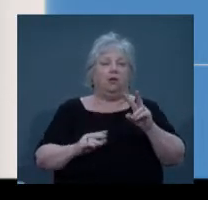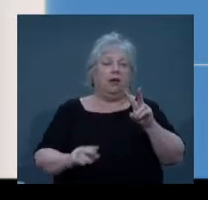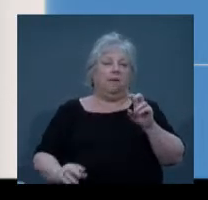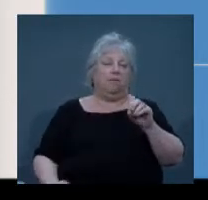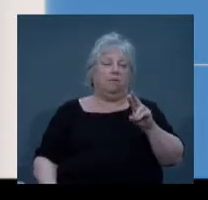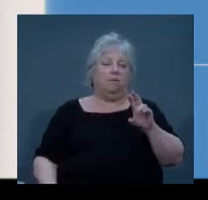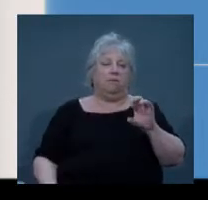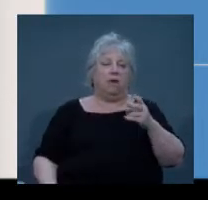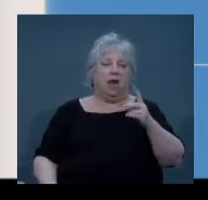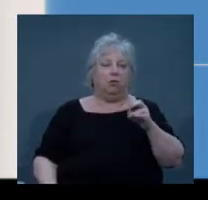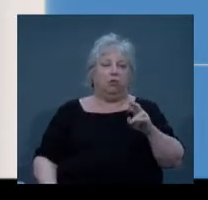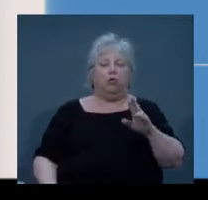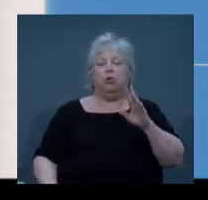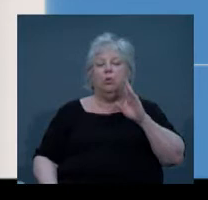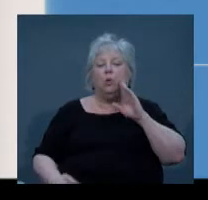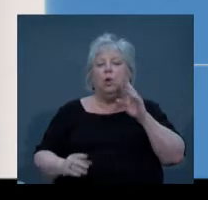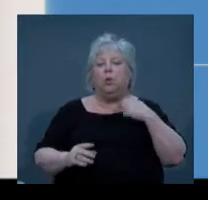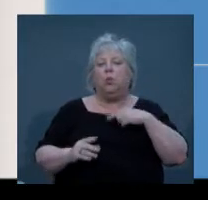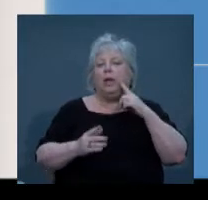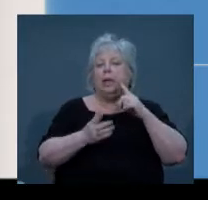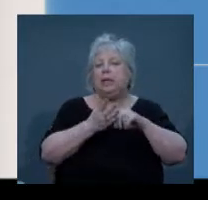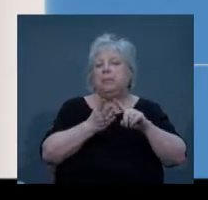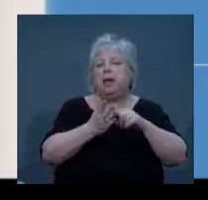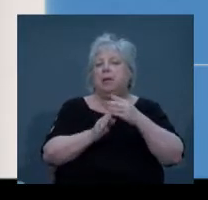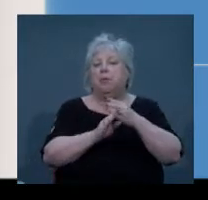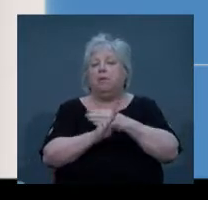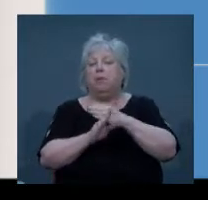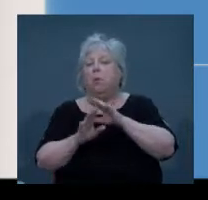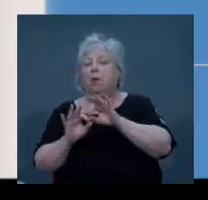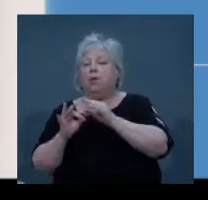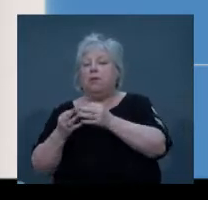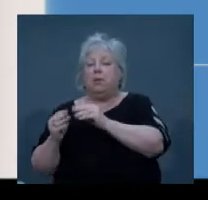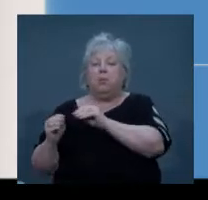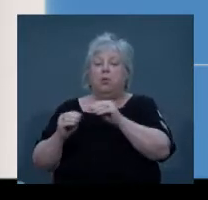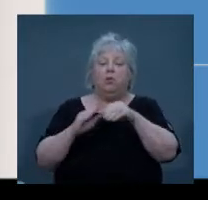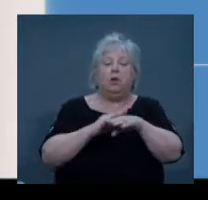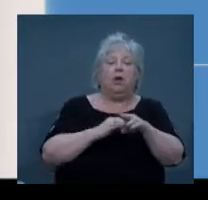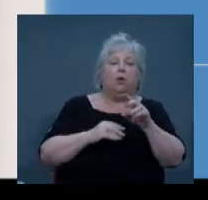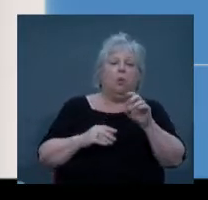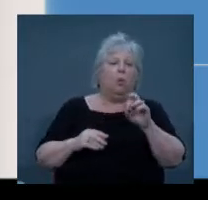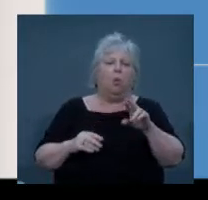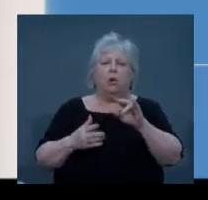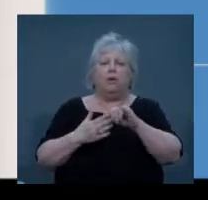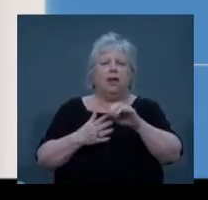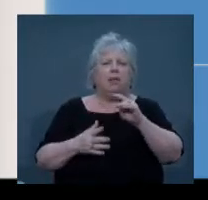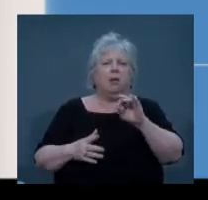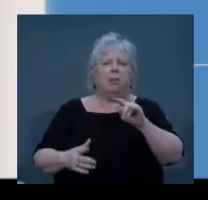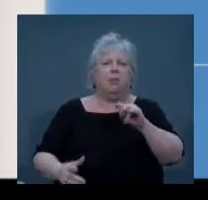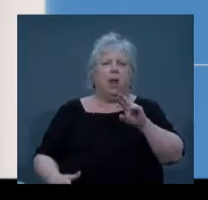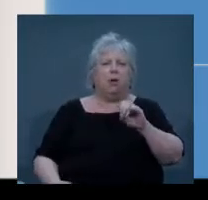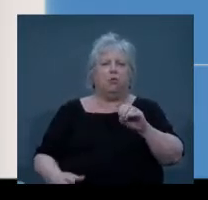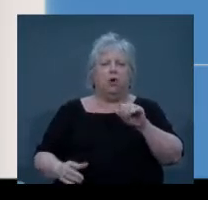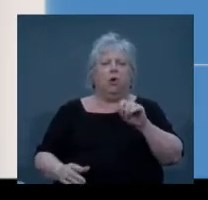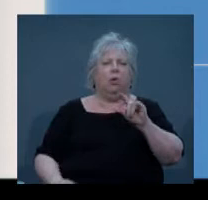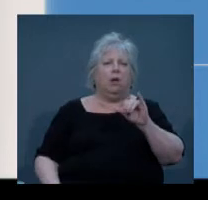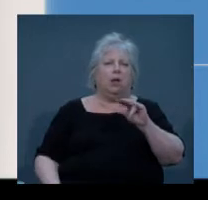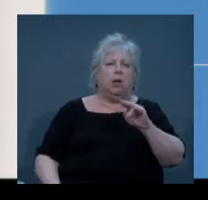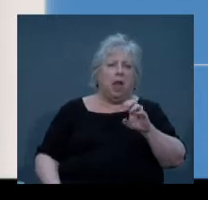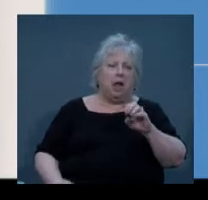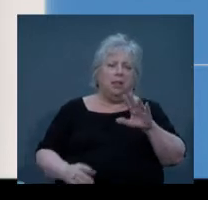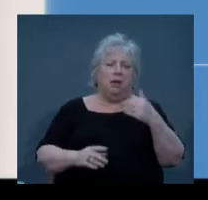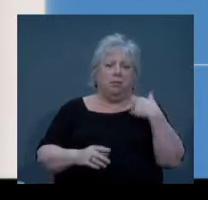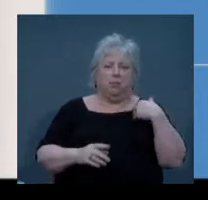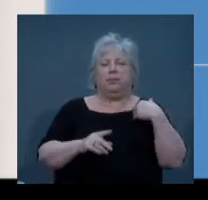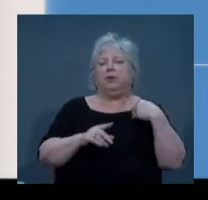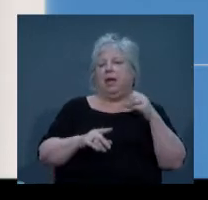that prior to them moving in, or is that the Metro Housing Alliance responsibility? Yeah, Metropolitan Housing Alliance is responsible for